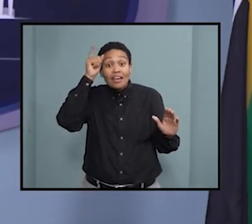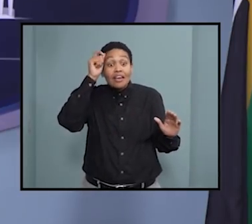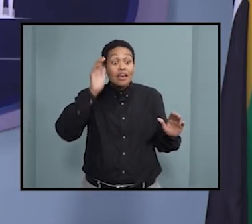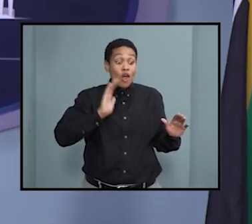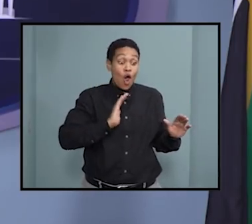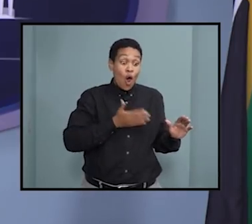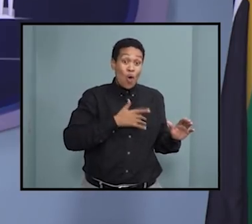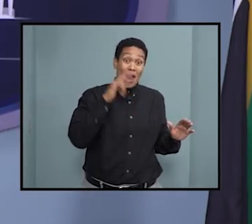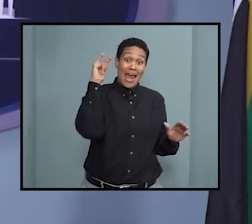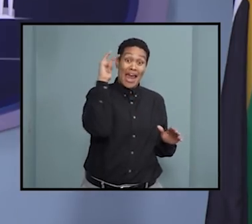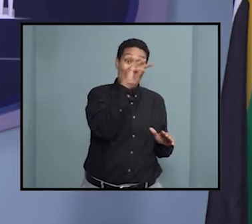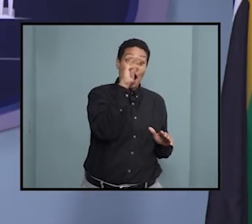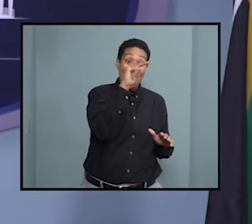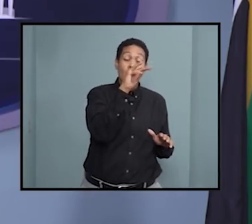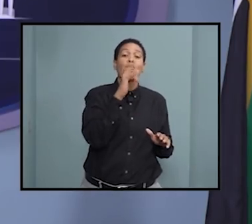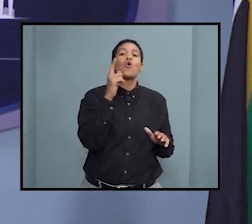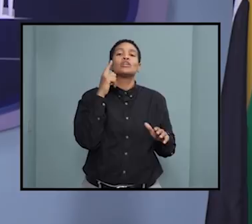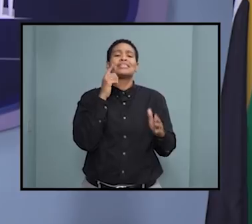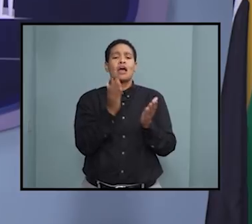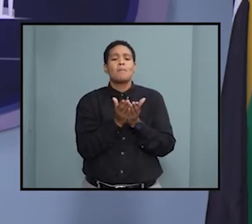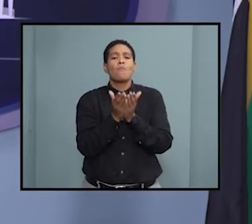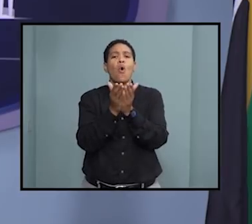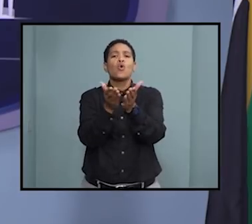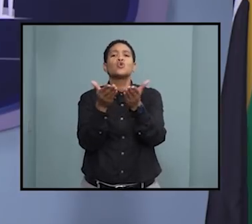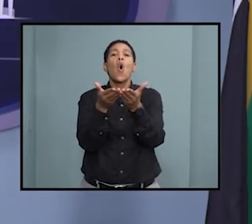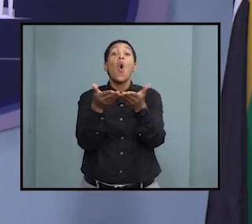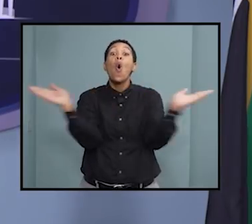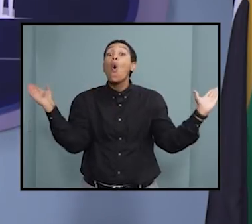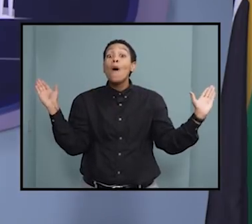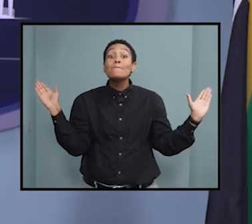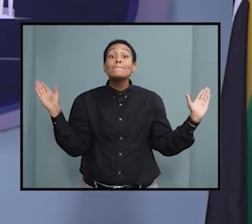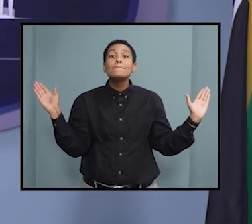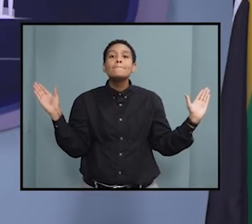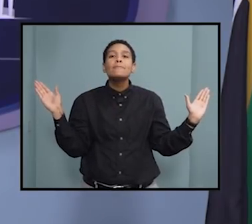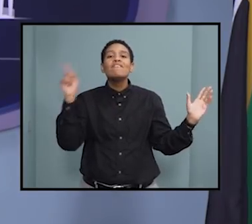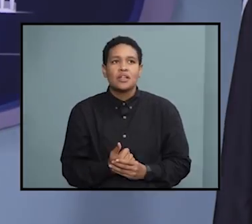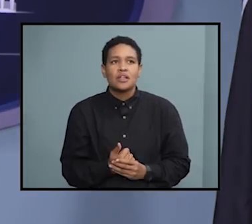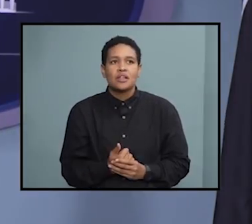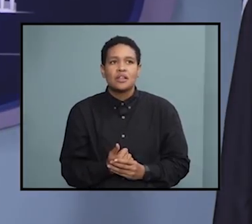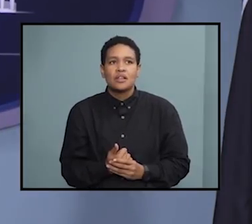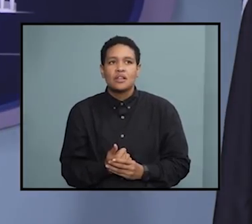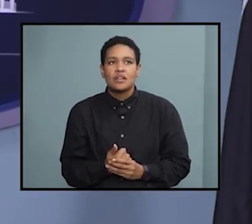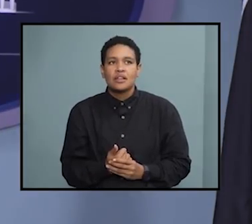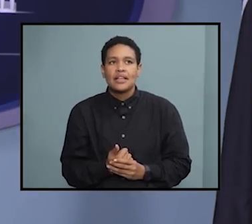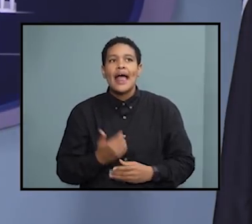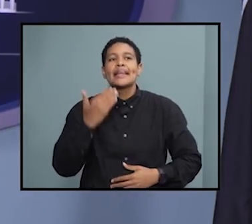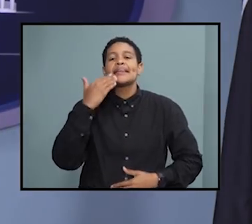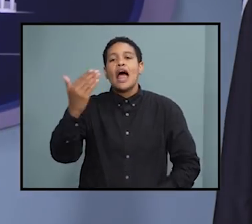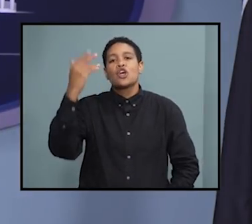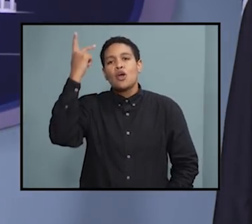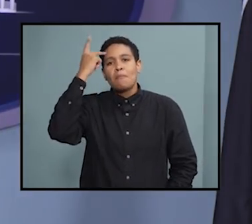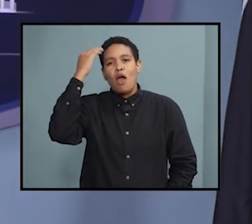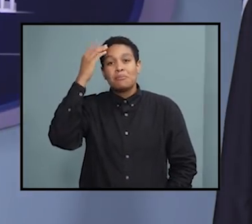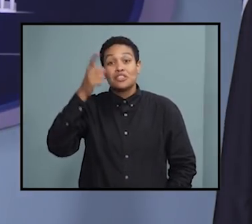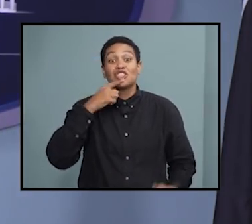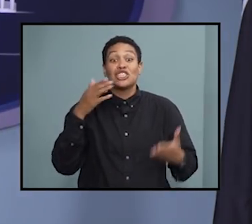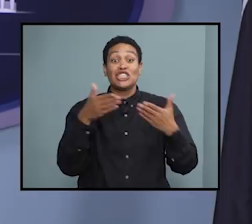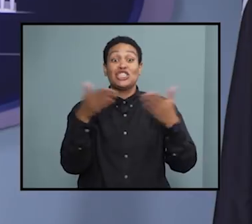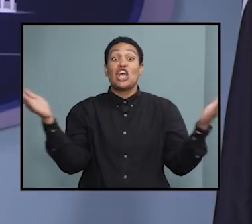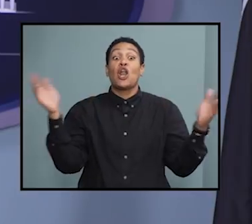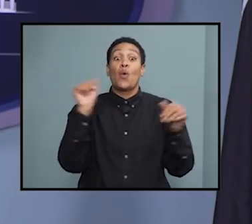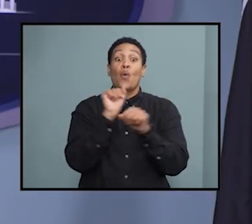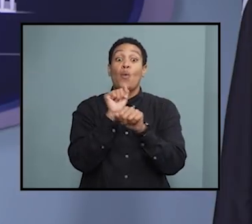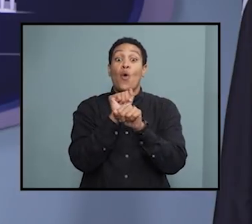ports and airports are open, wide open now to cargo. The general work